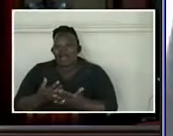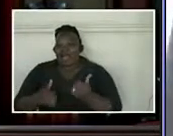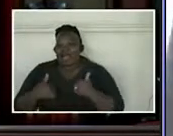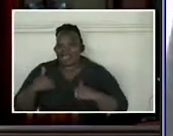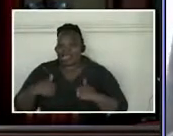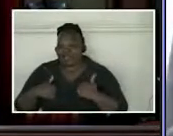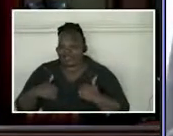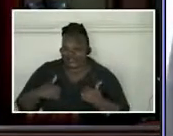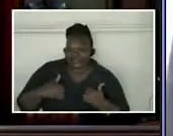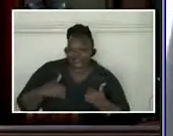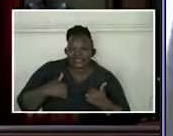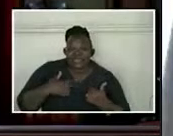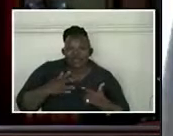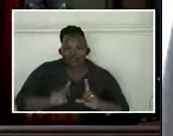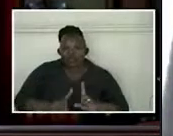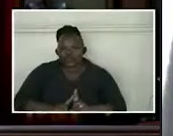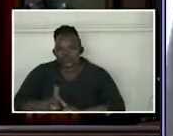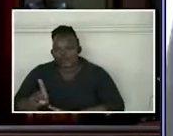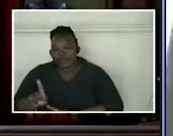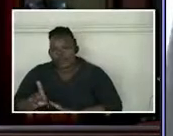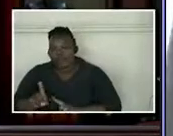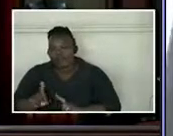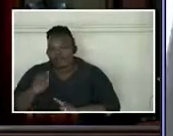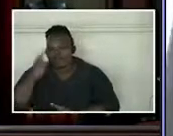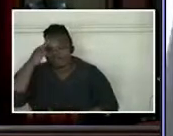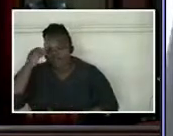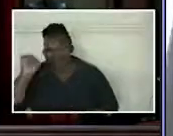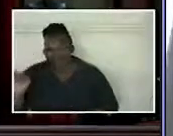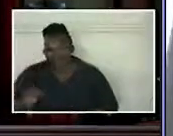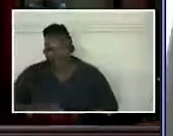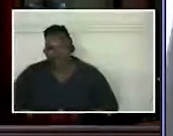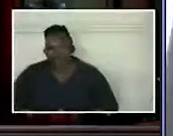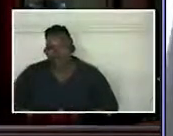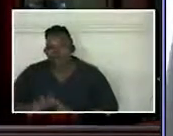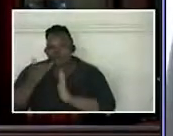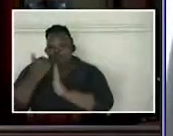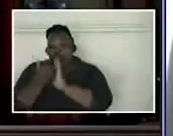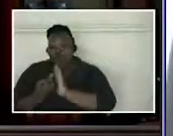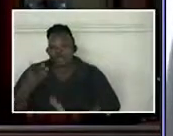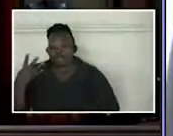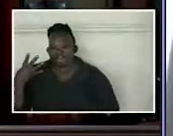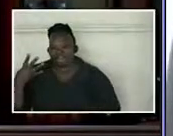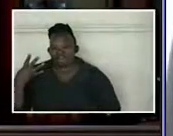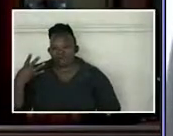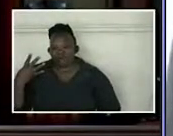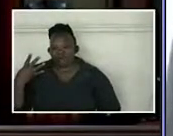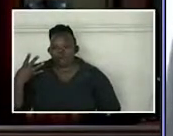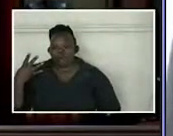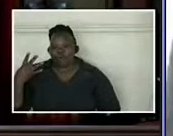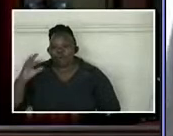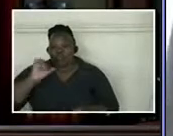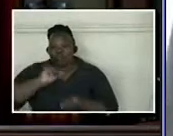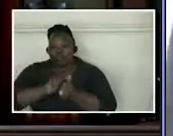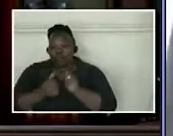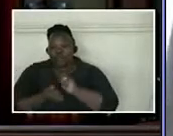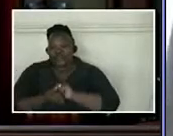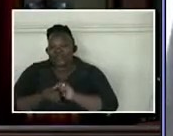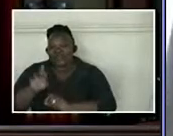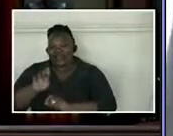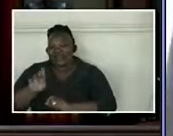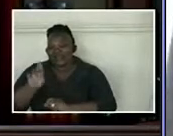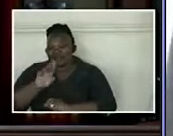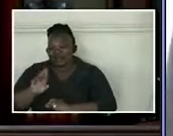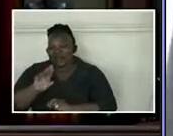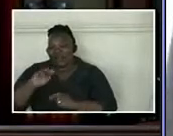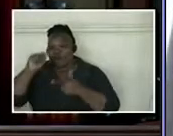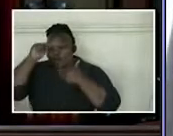academic dreams program 4 which is our sports and recreation portfolio has been